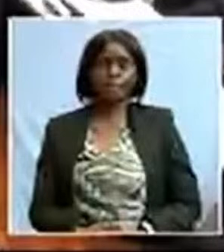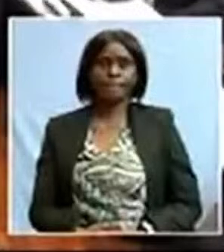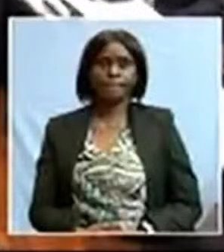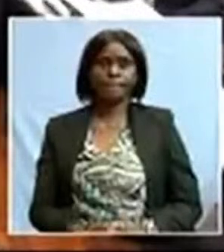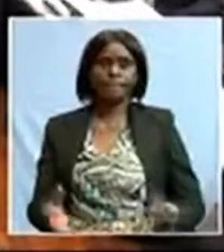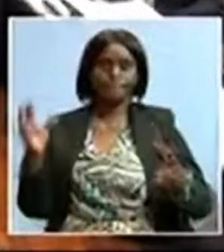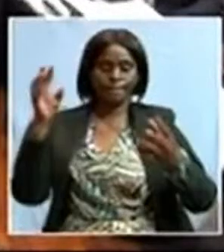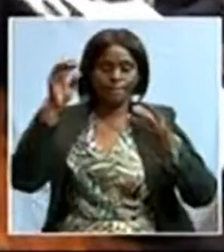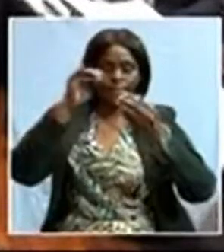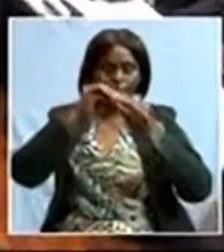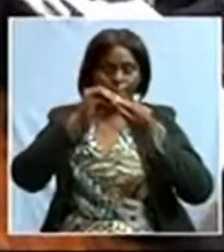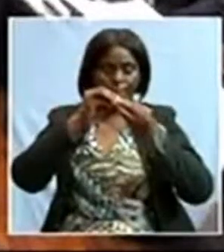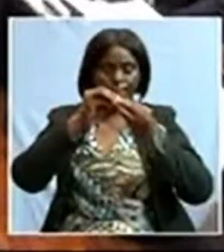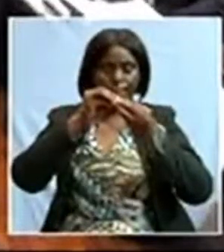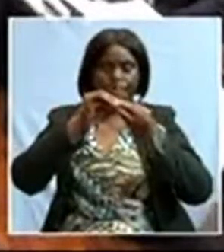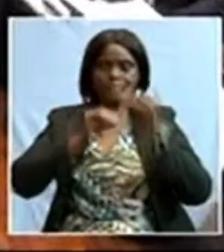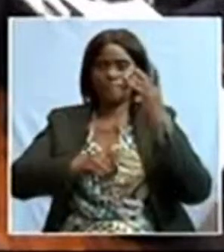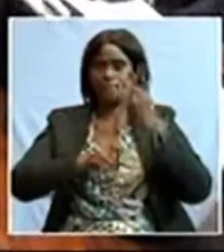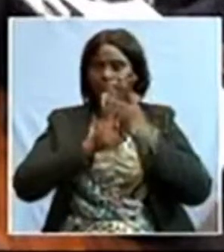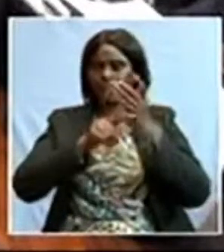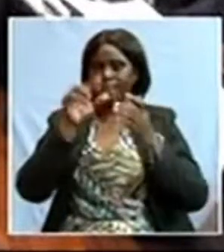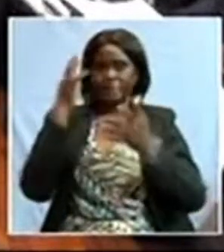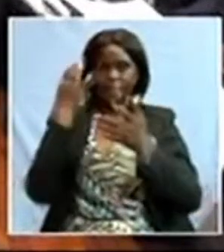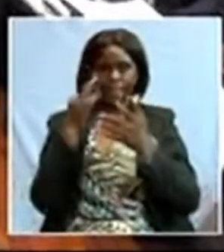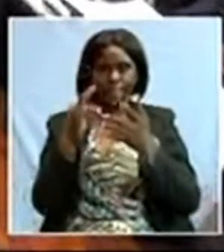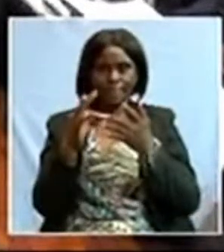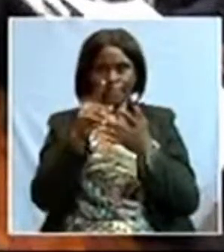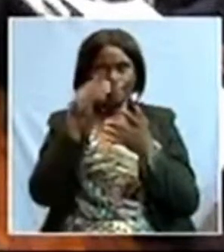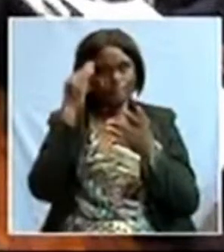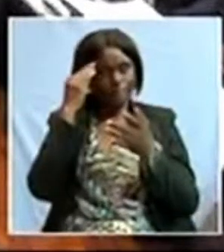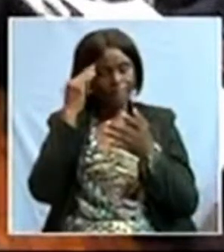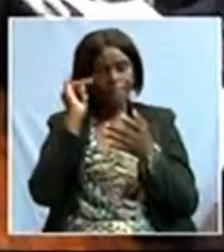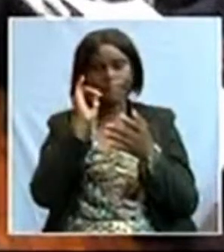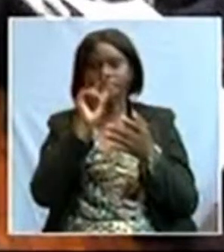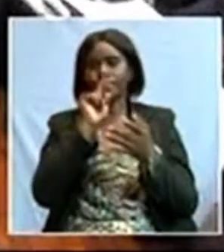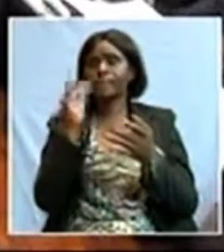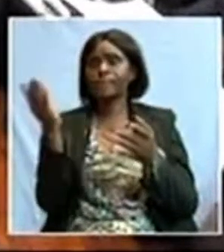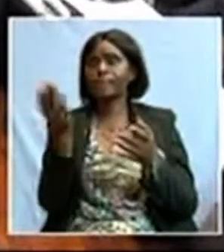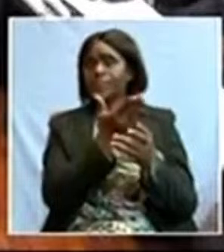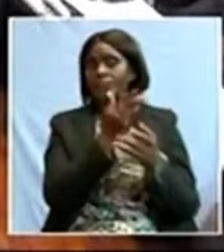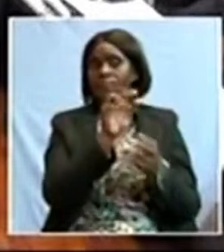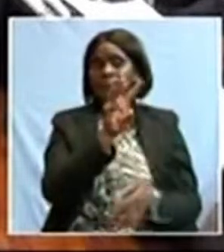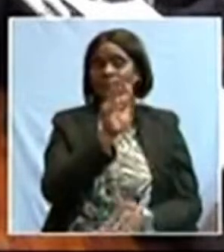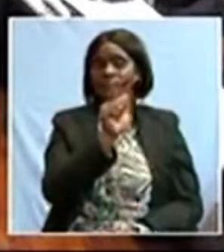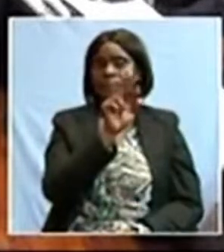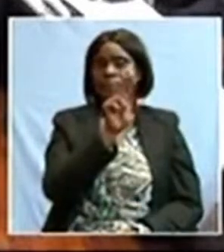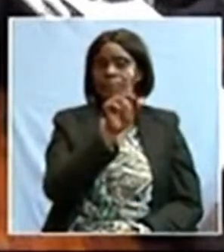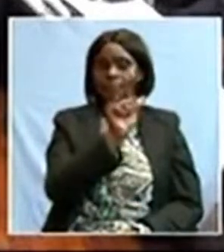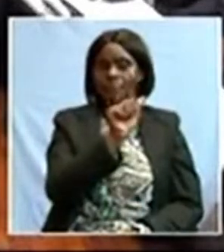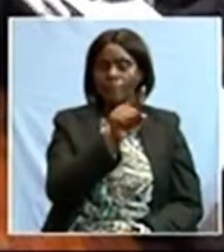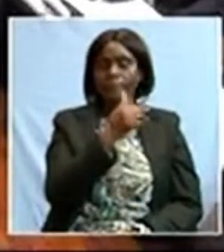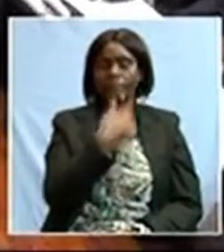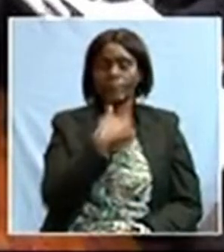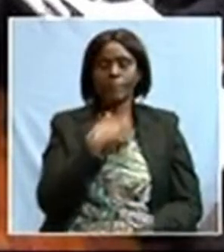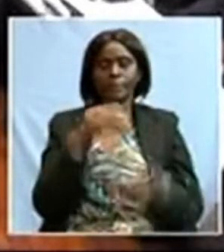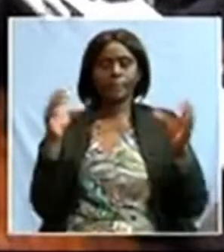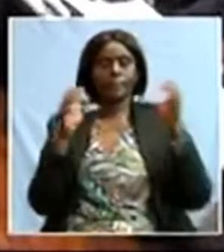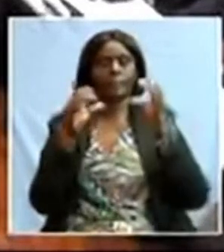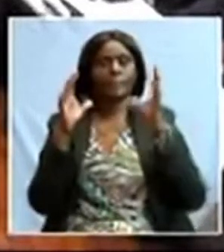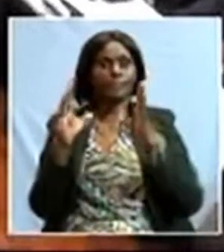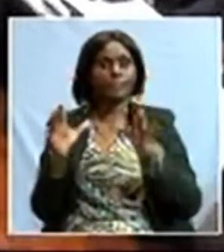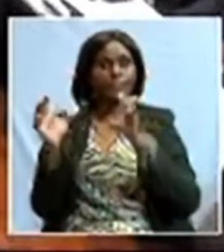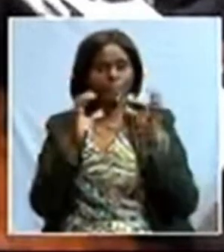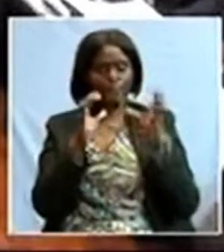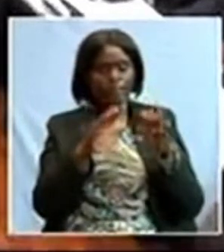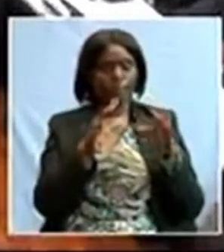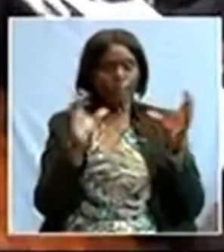addition, Town Clerk, you know that these wards, they have councillors.